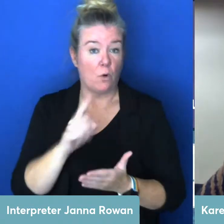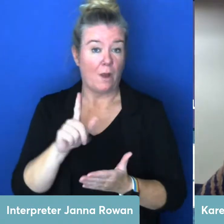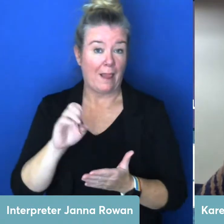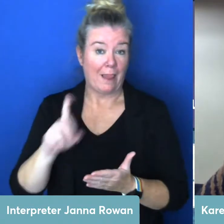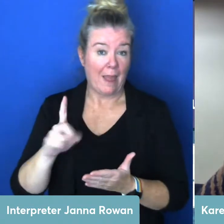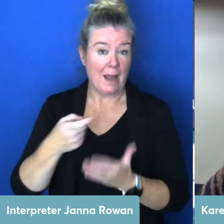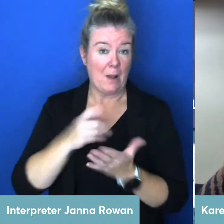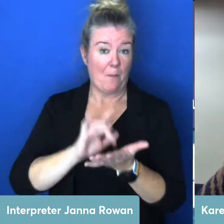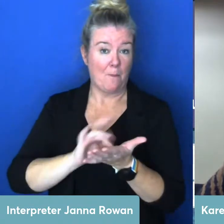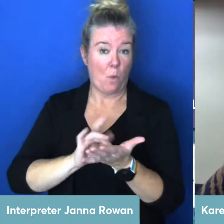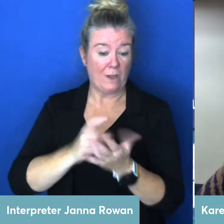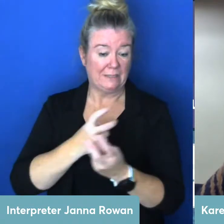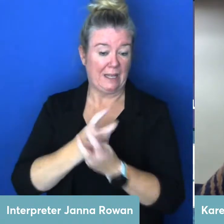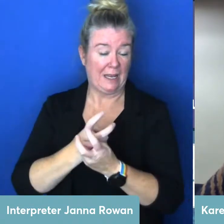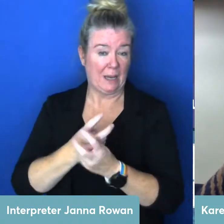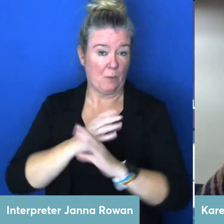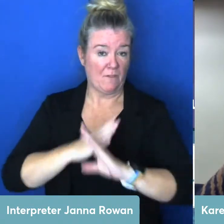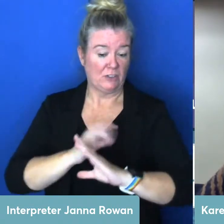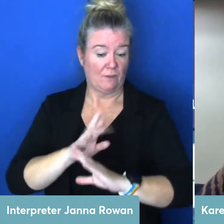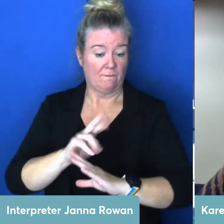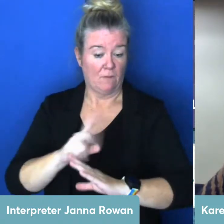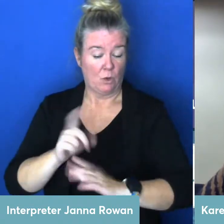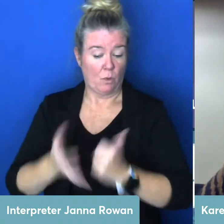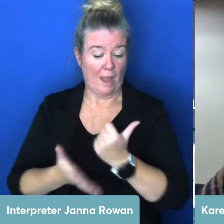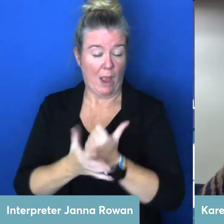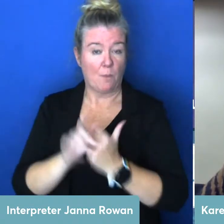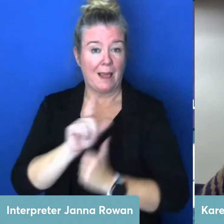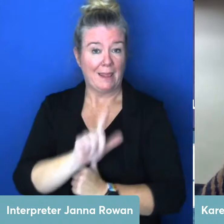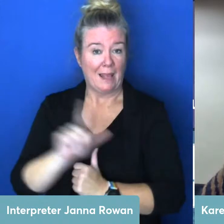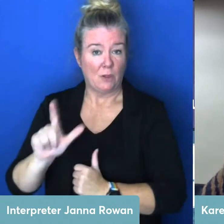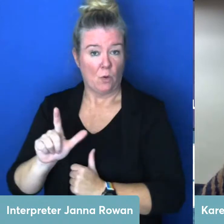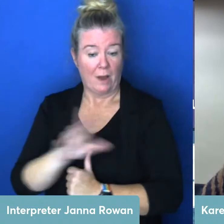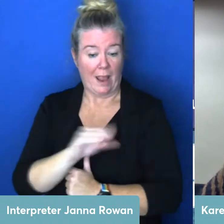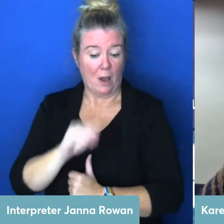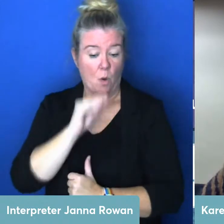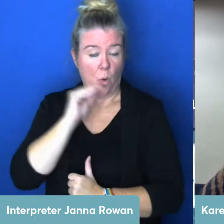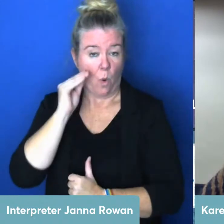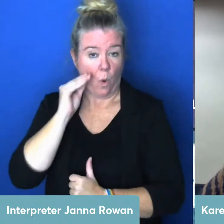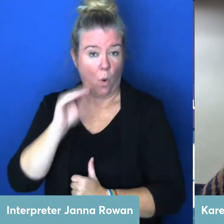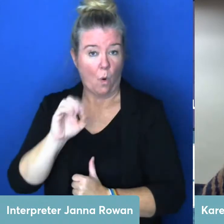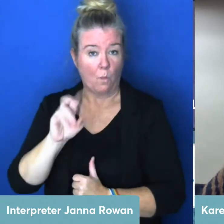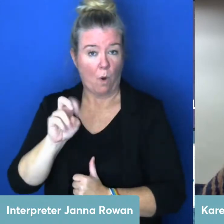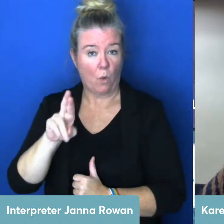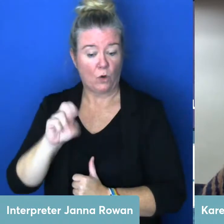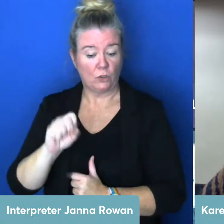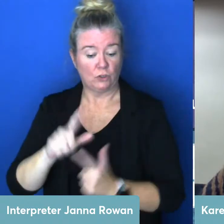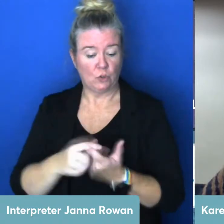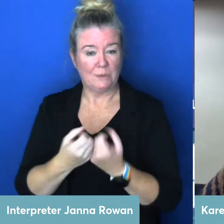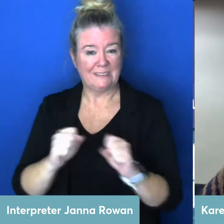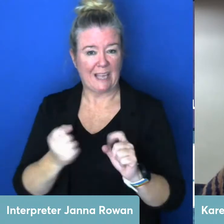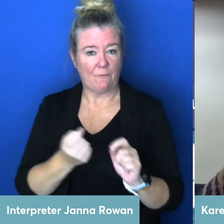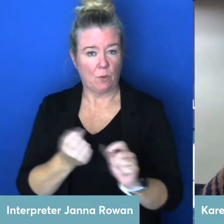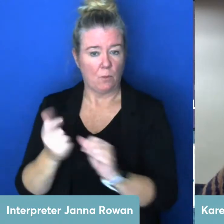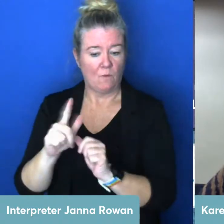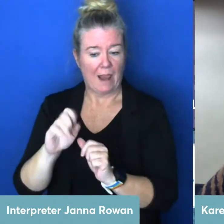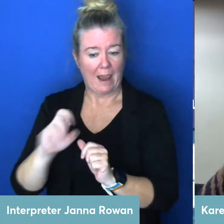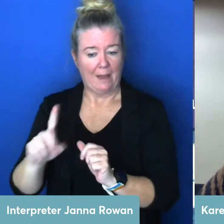Poisoning Prevention Fund, which helps landlords and homeowners to safely remove lead from their